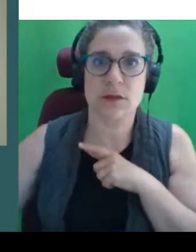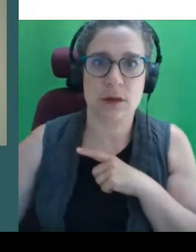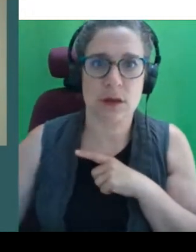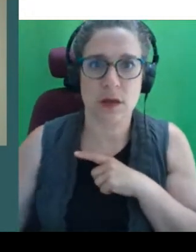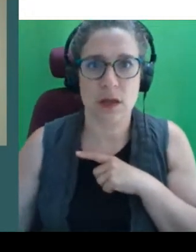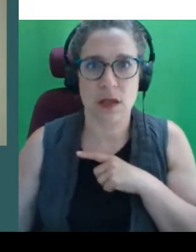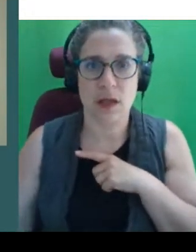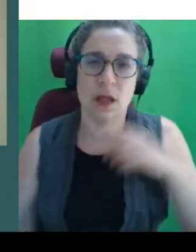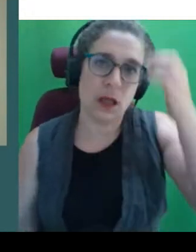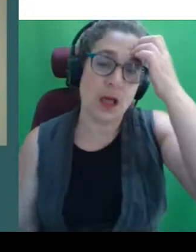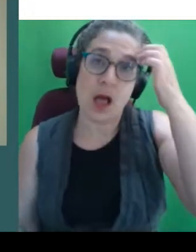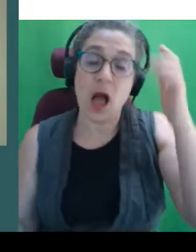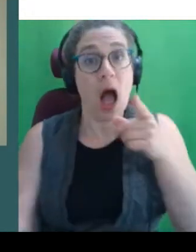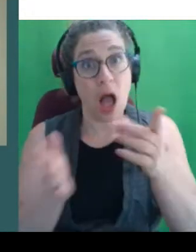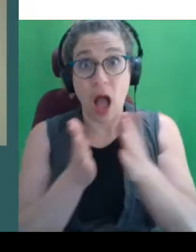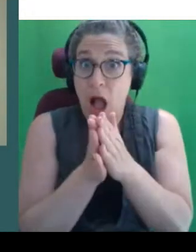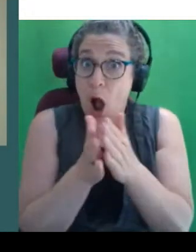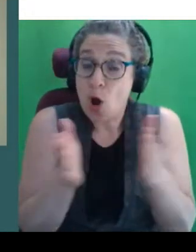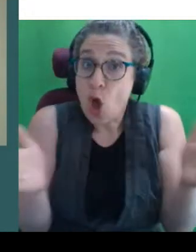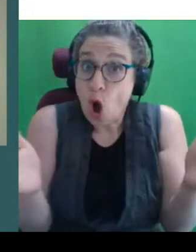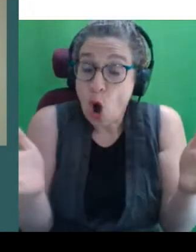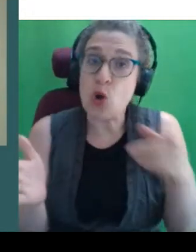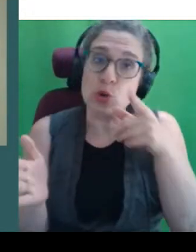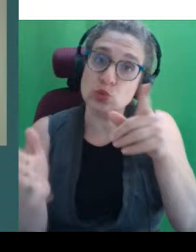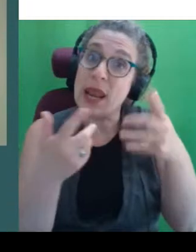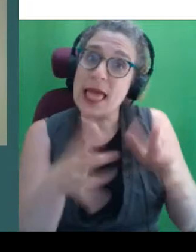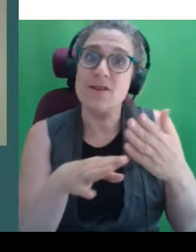how long do you leave it before then